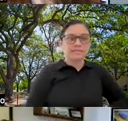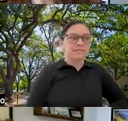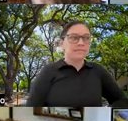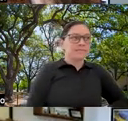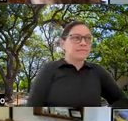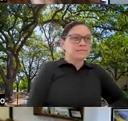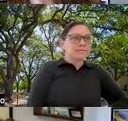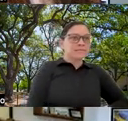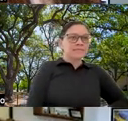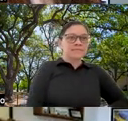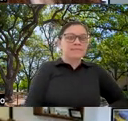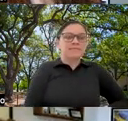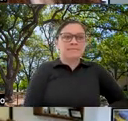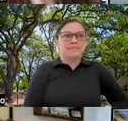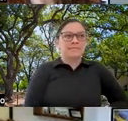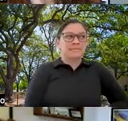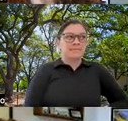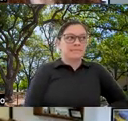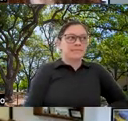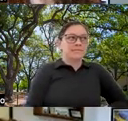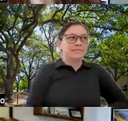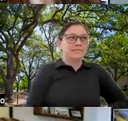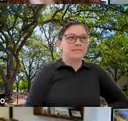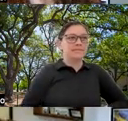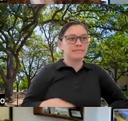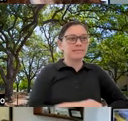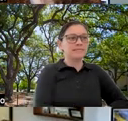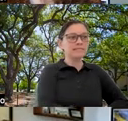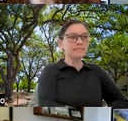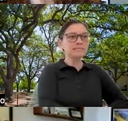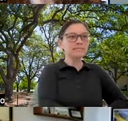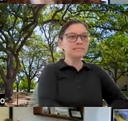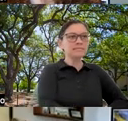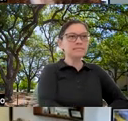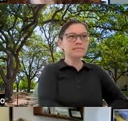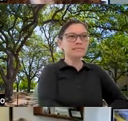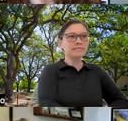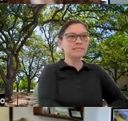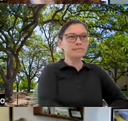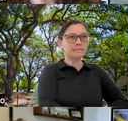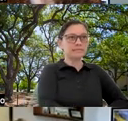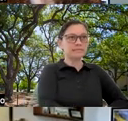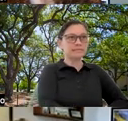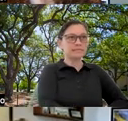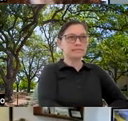It's a necessary part of the strategic planning process. So we ask that even if we get some ideas